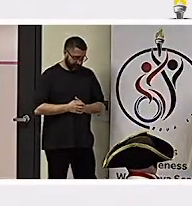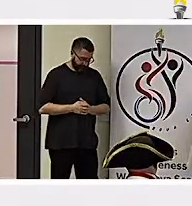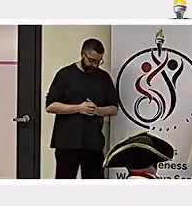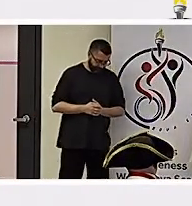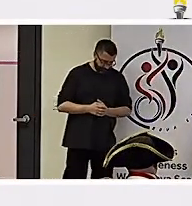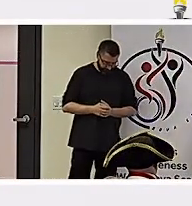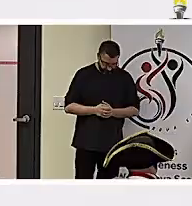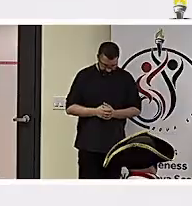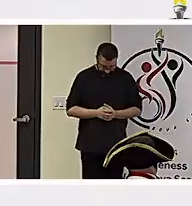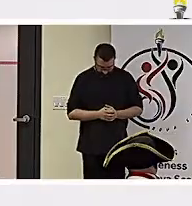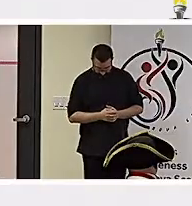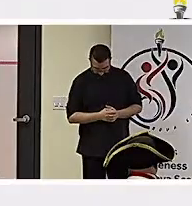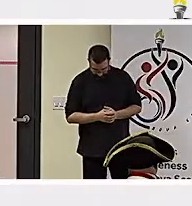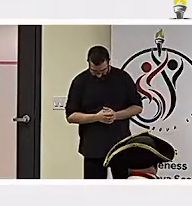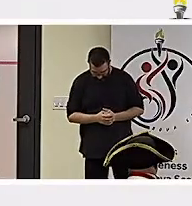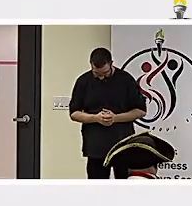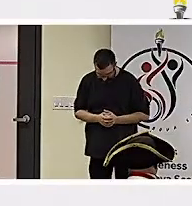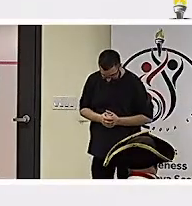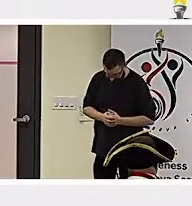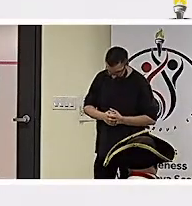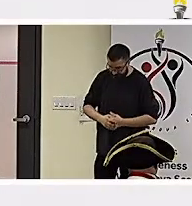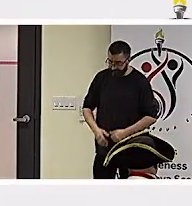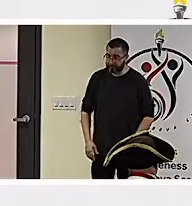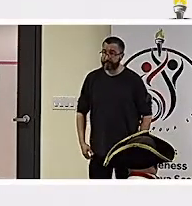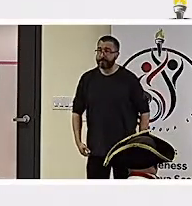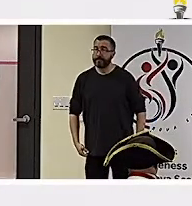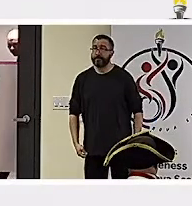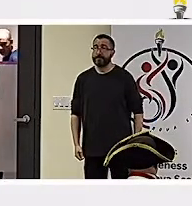We're getting into the flow of it.